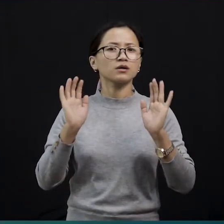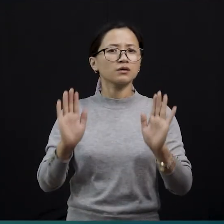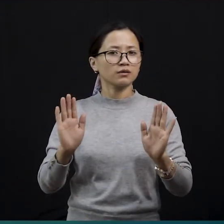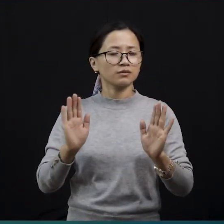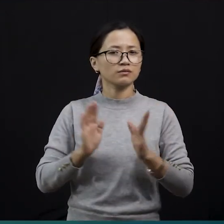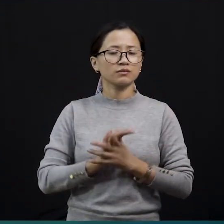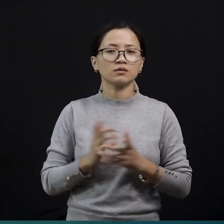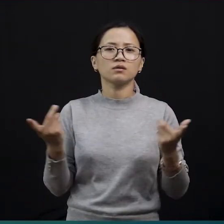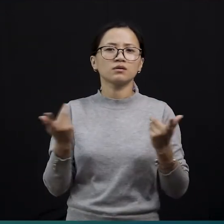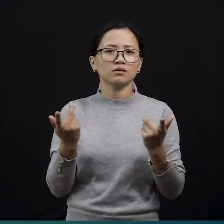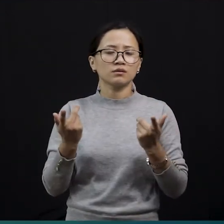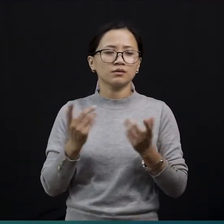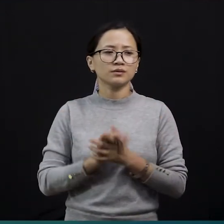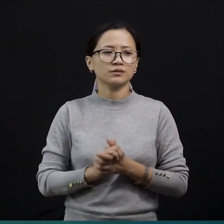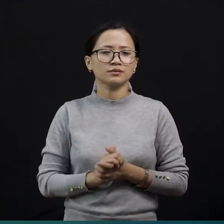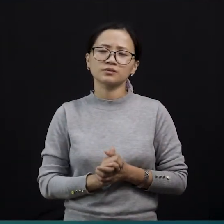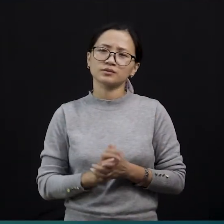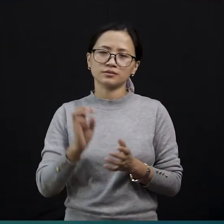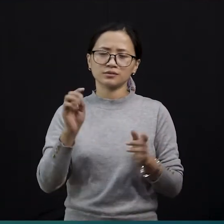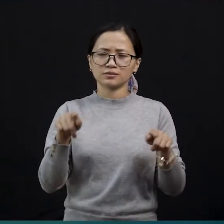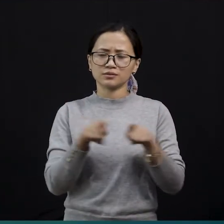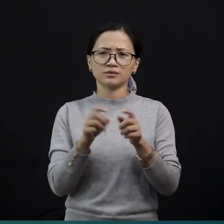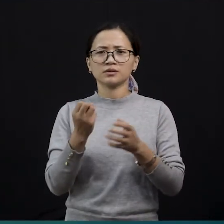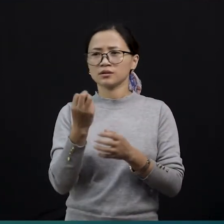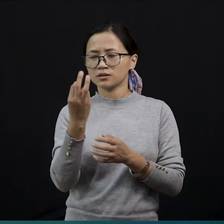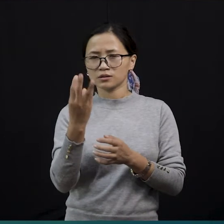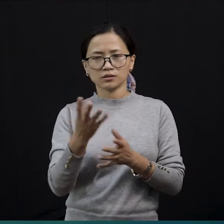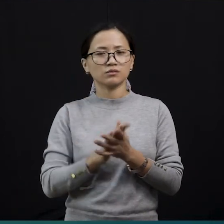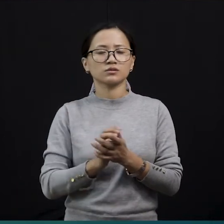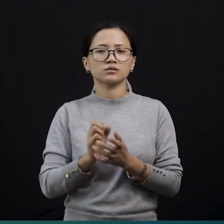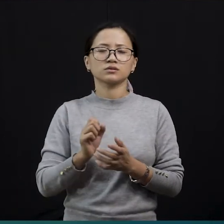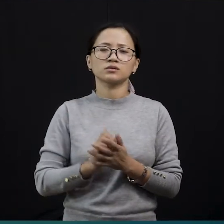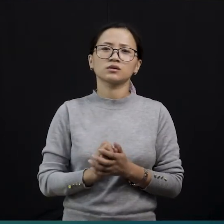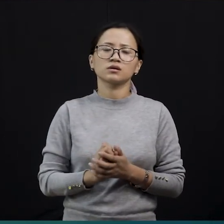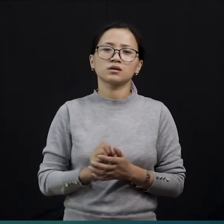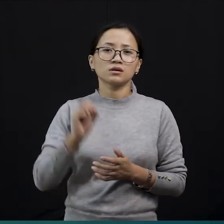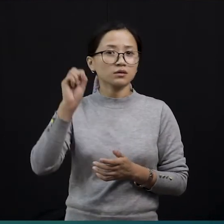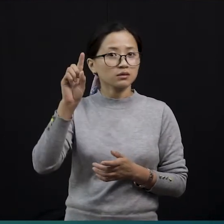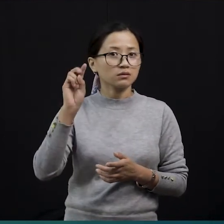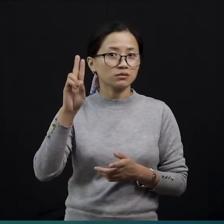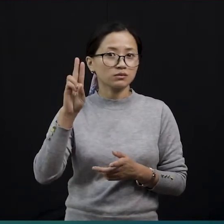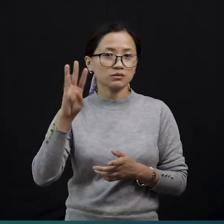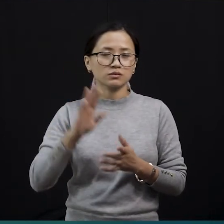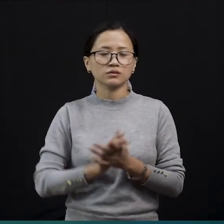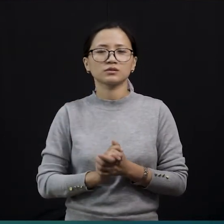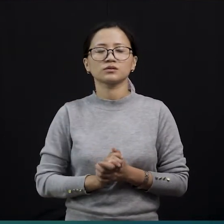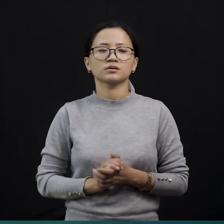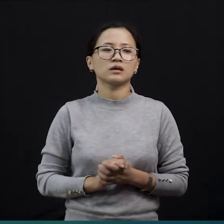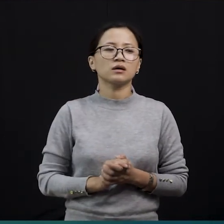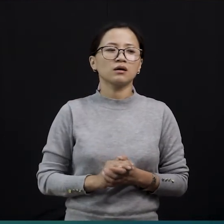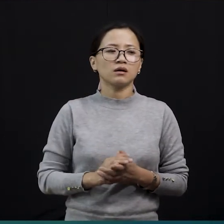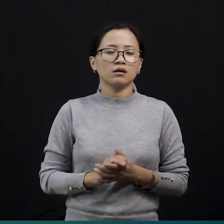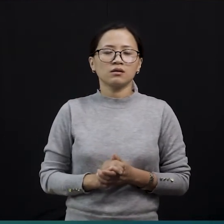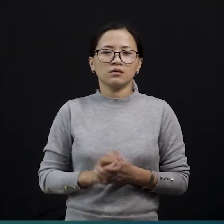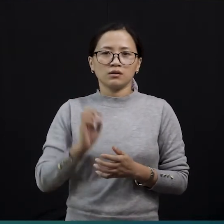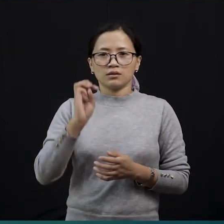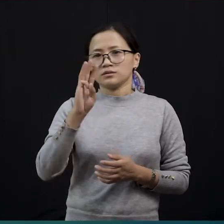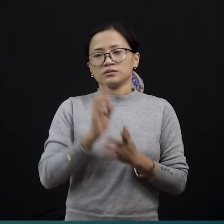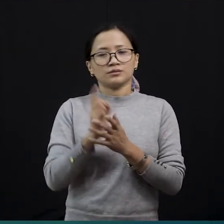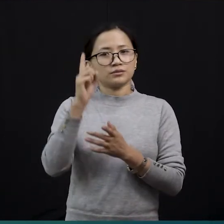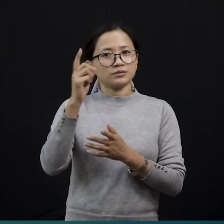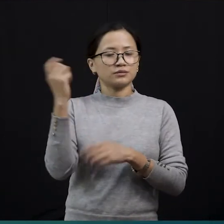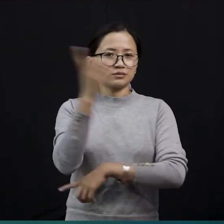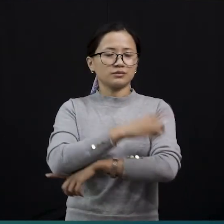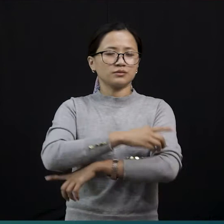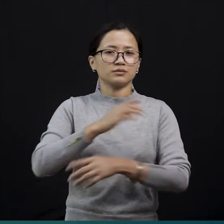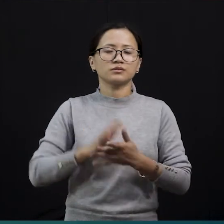31 days, right? So same like that, you will count it and then you'll come to know which month have